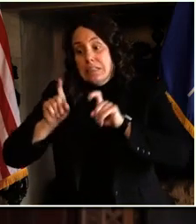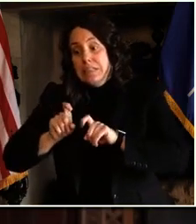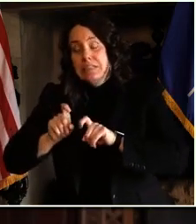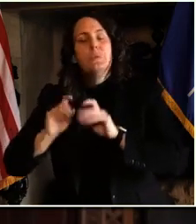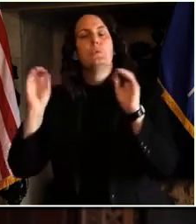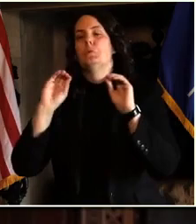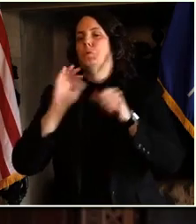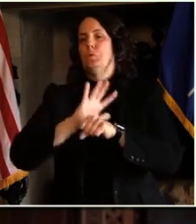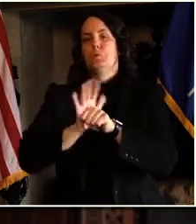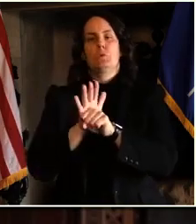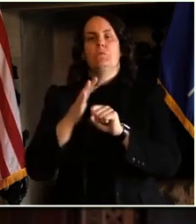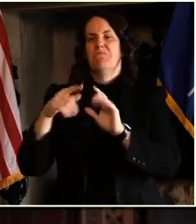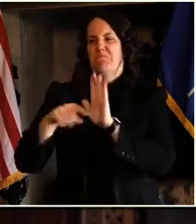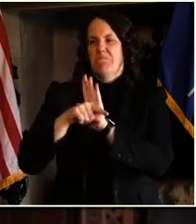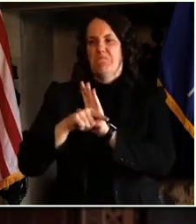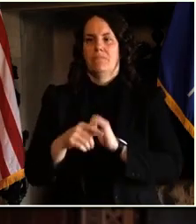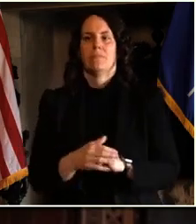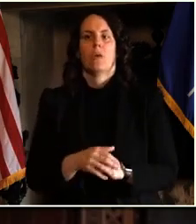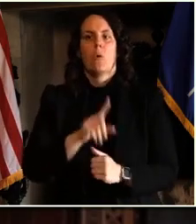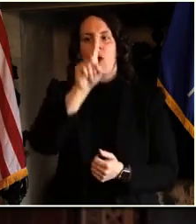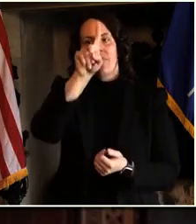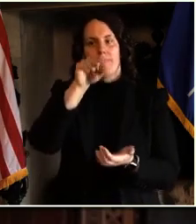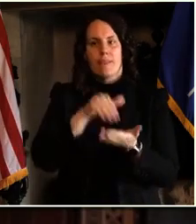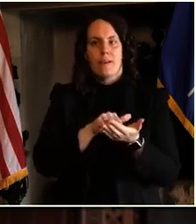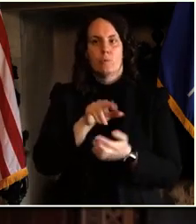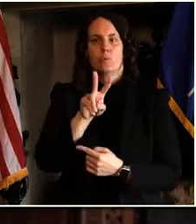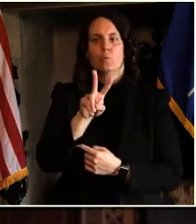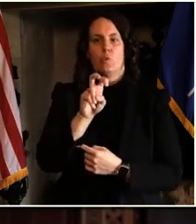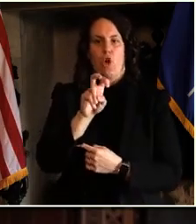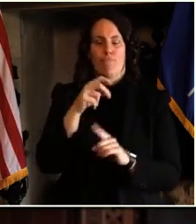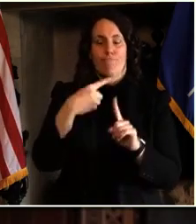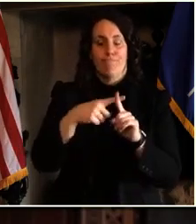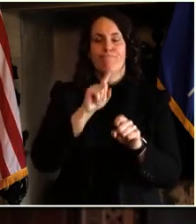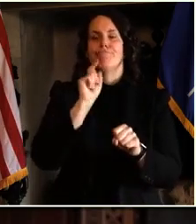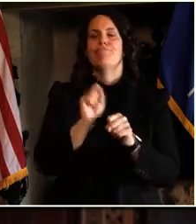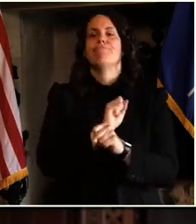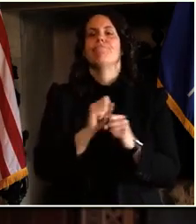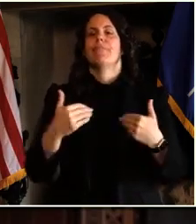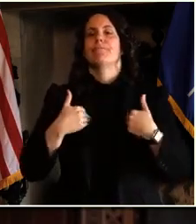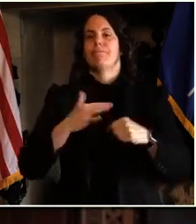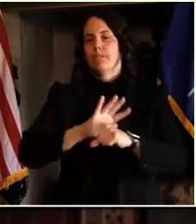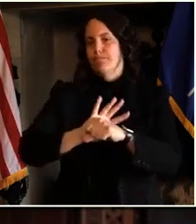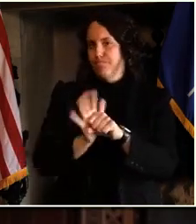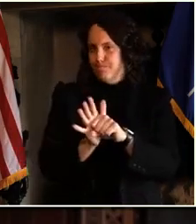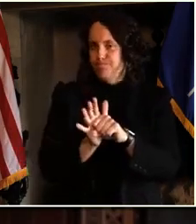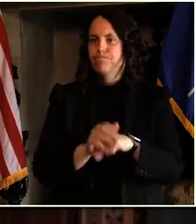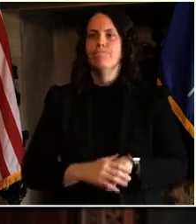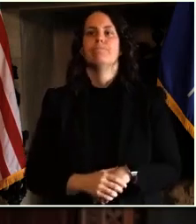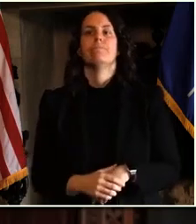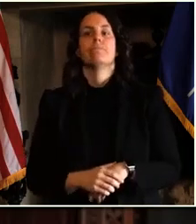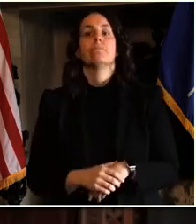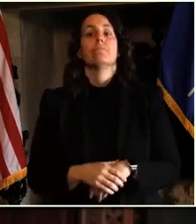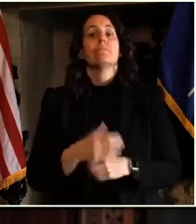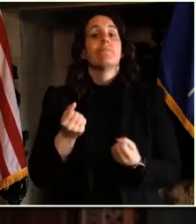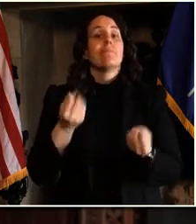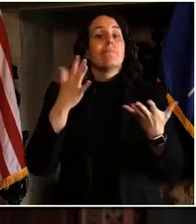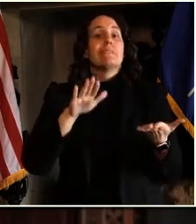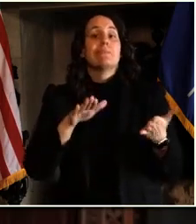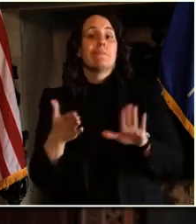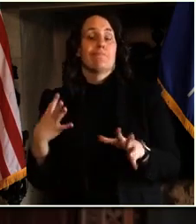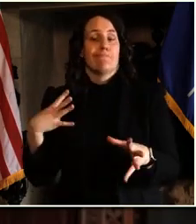1,221 positive results, and we now have 14 deaths in the state of Wisconsin. The positive tests